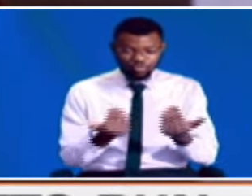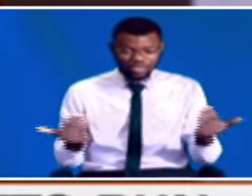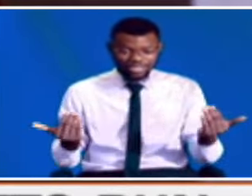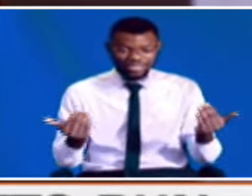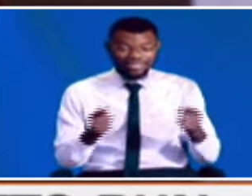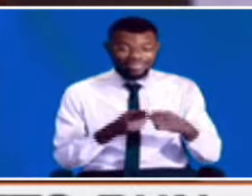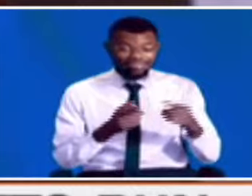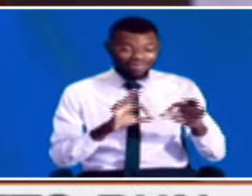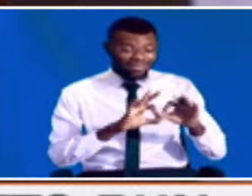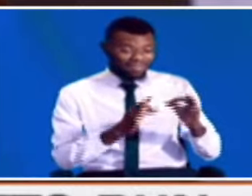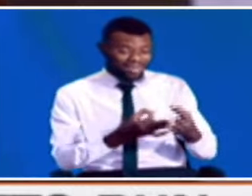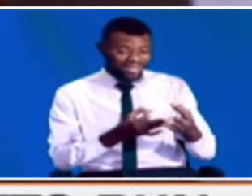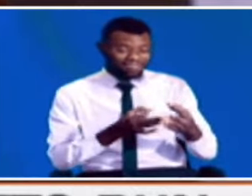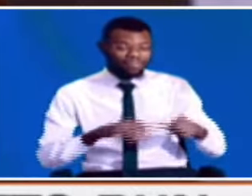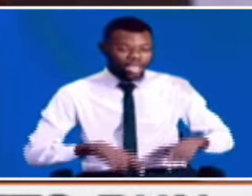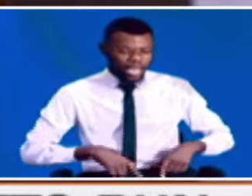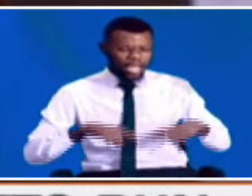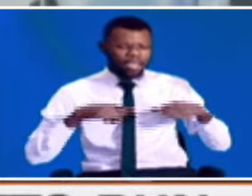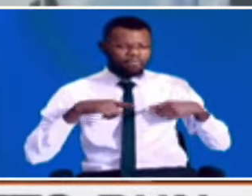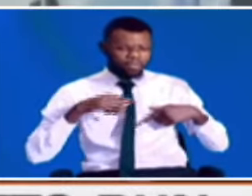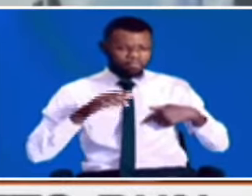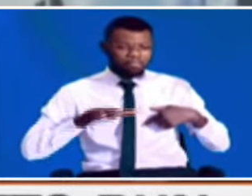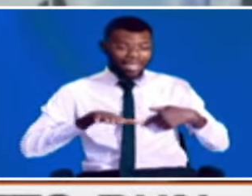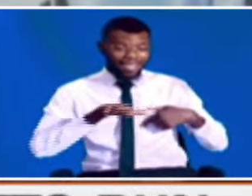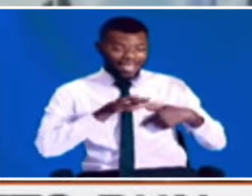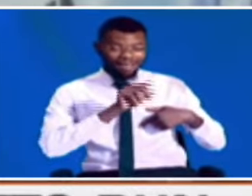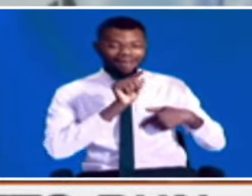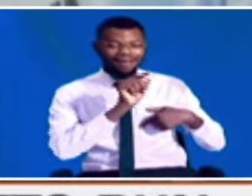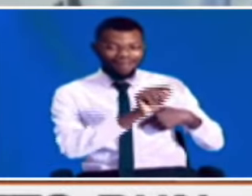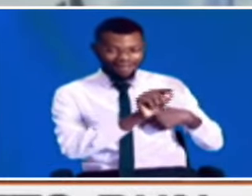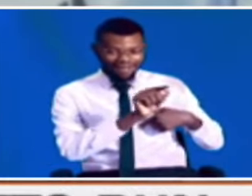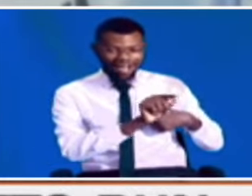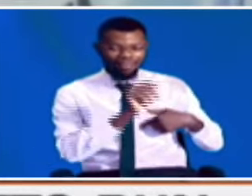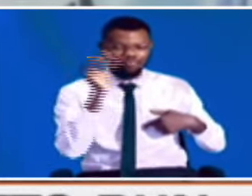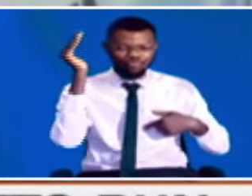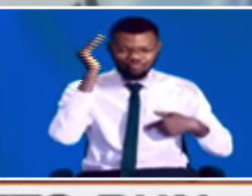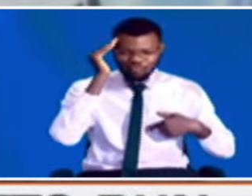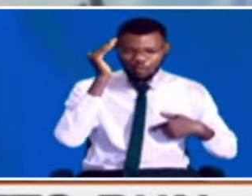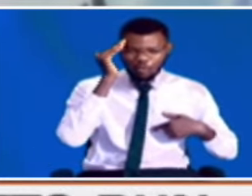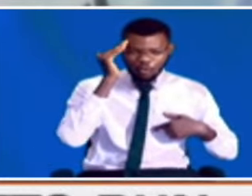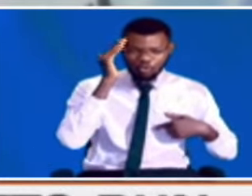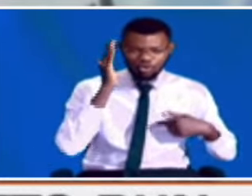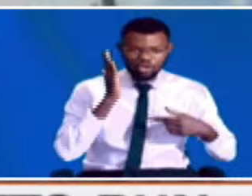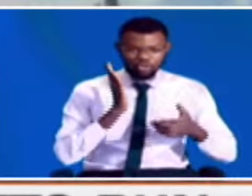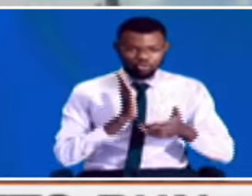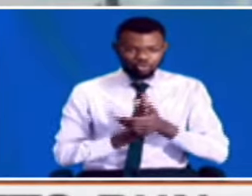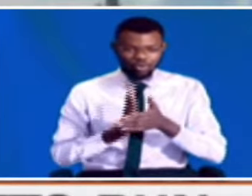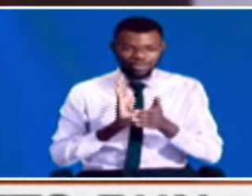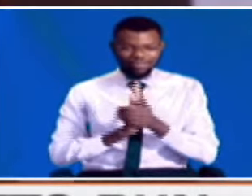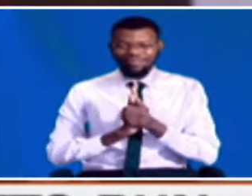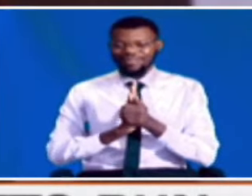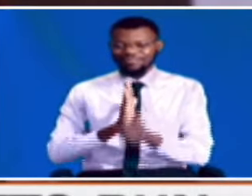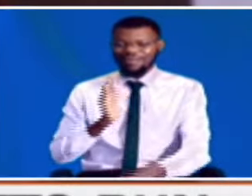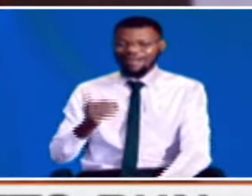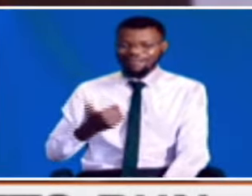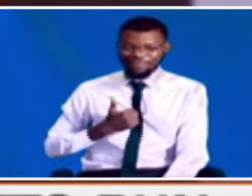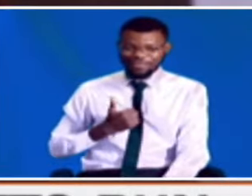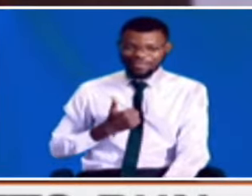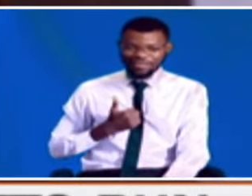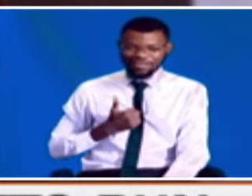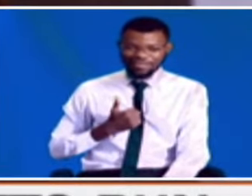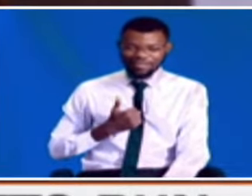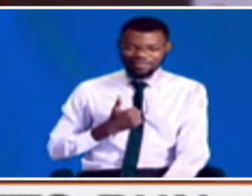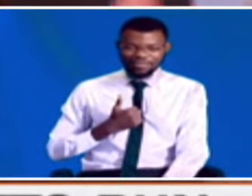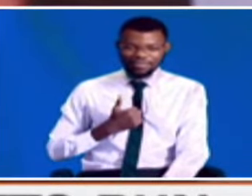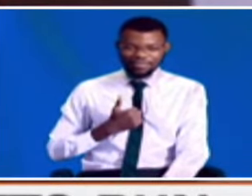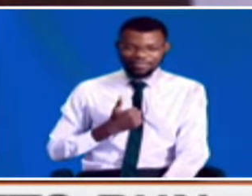lives in those areas realize that their worth, whereby they bring also, the event